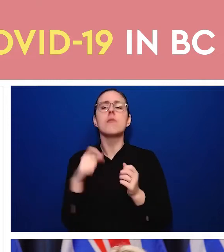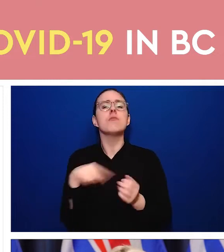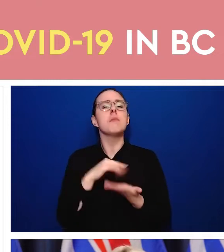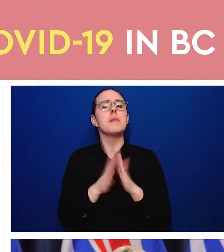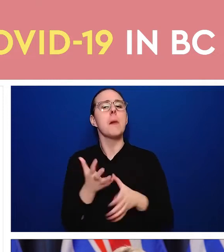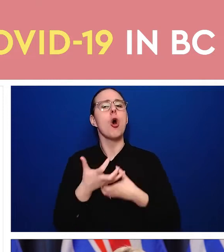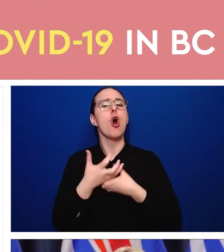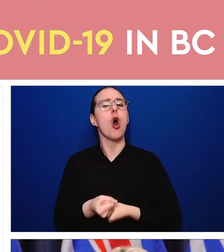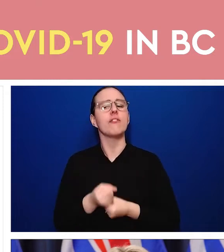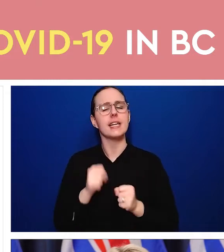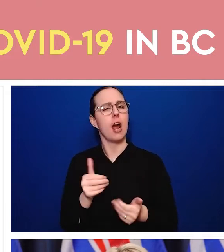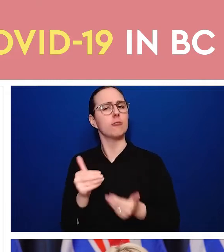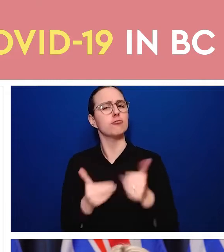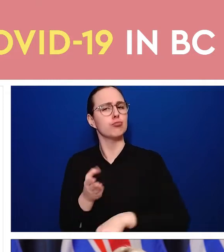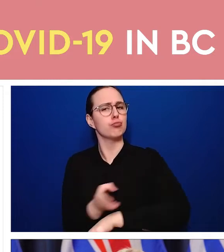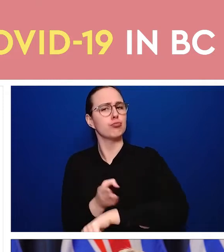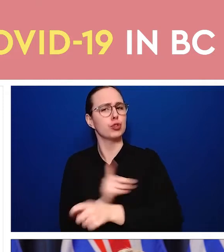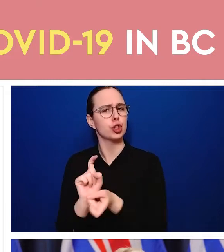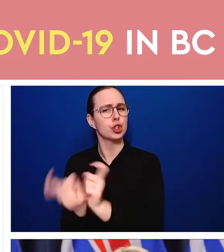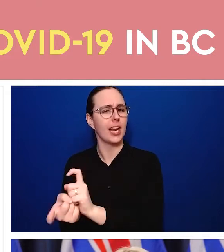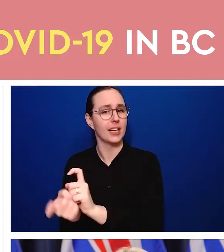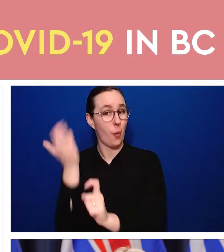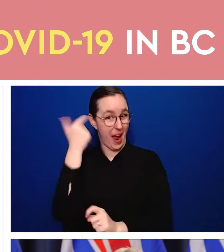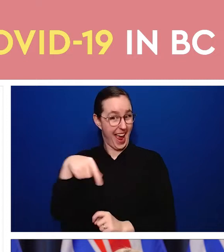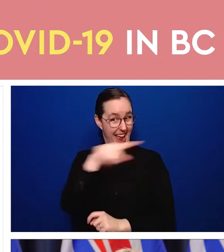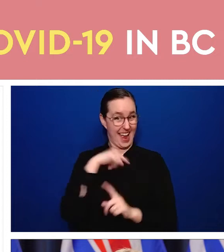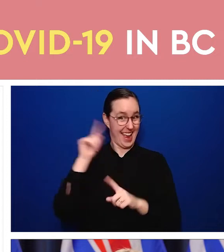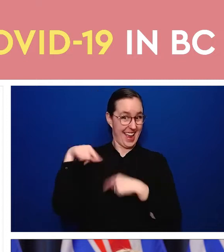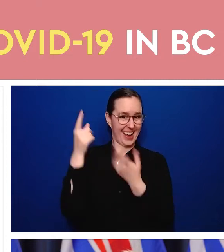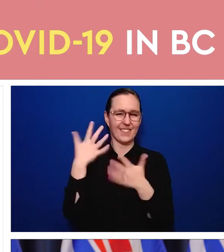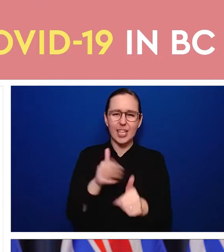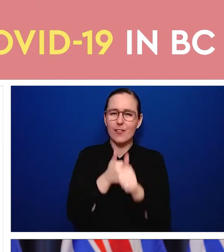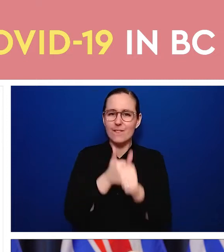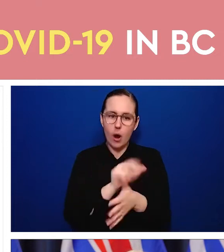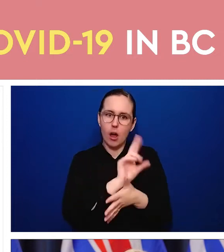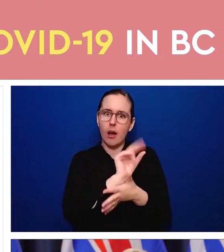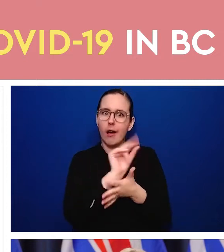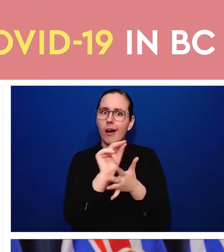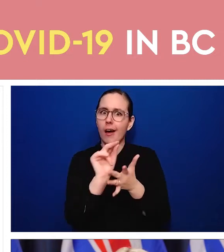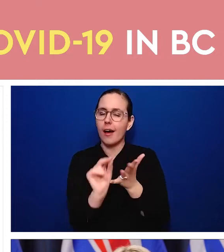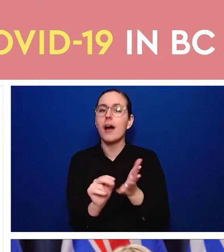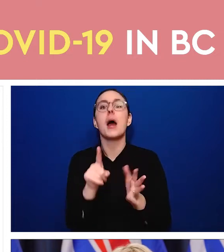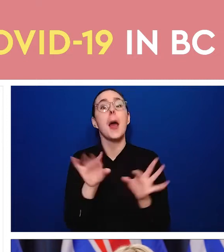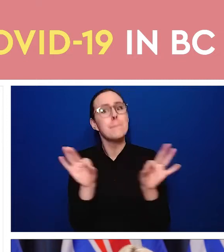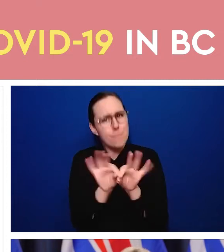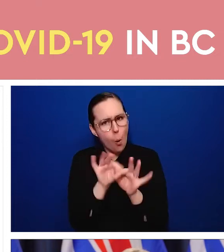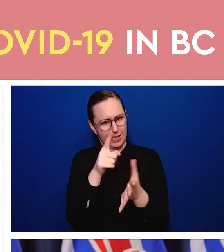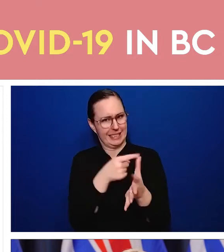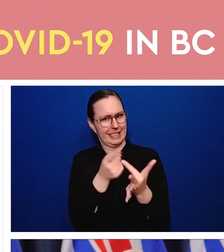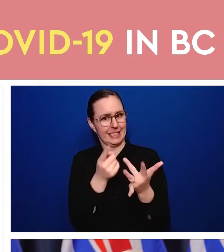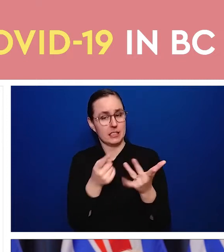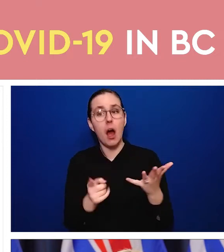get to this point. We've had to use all of them, all of the time, and we are now transitioning to using some